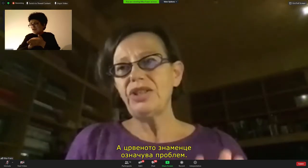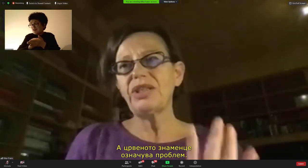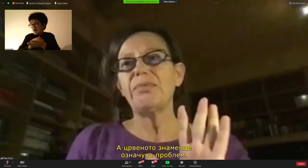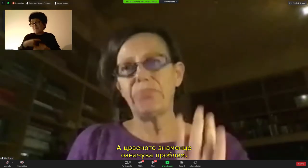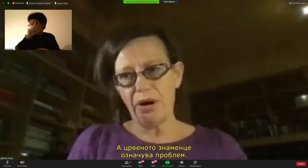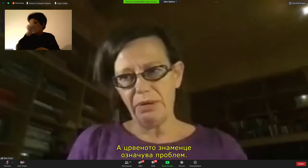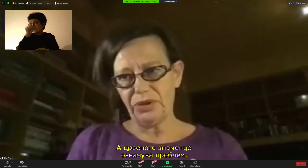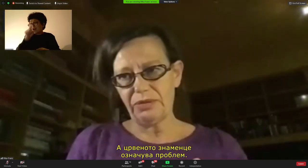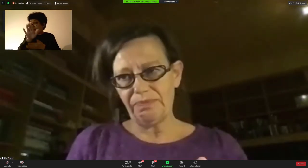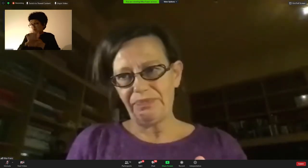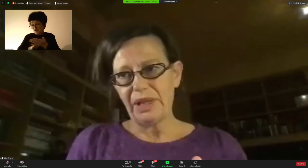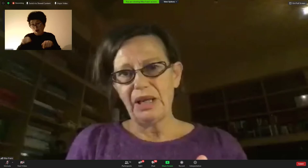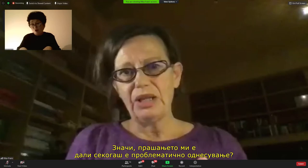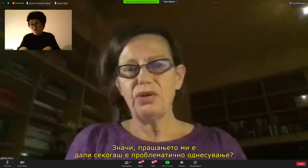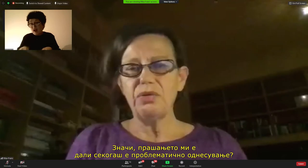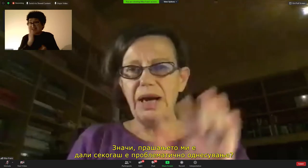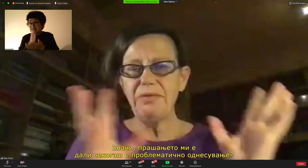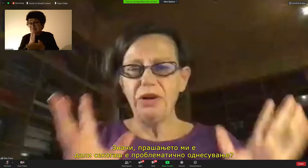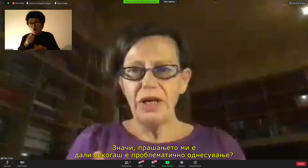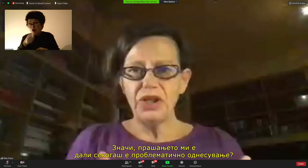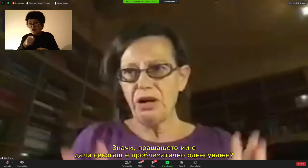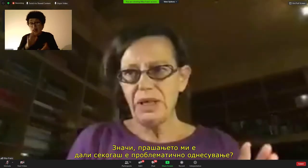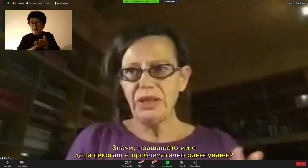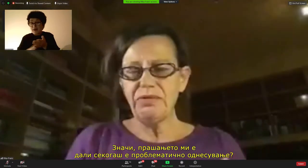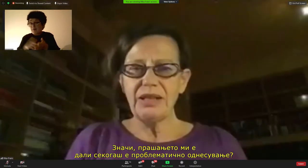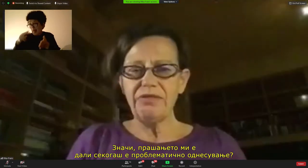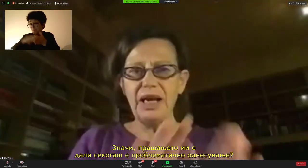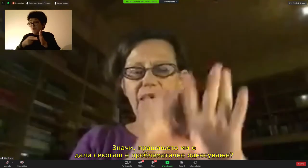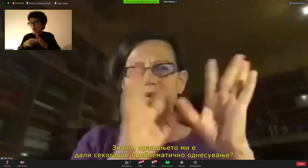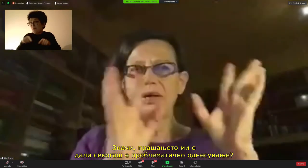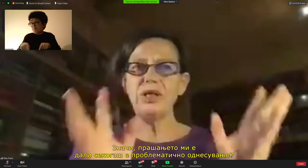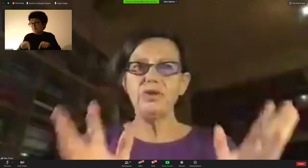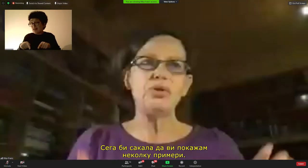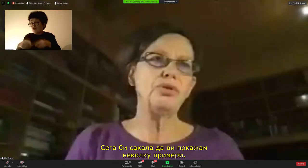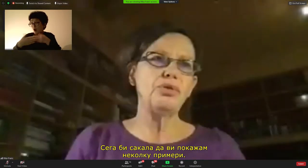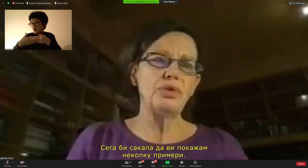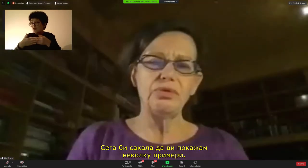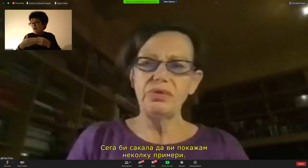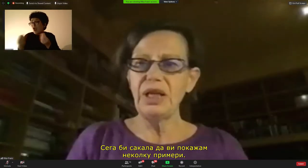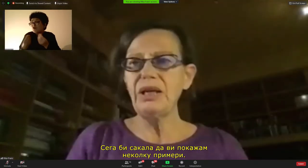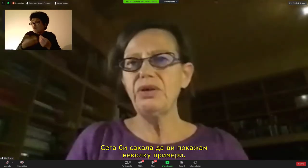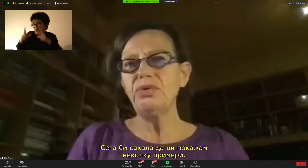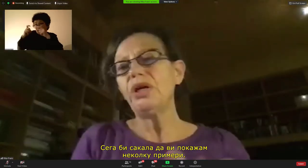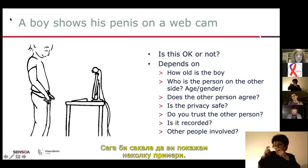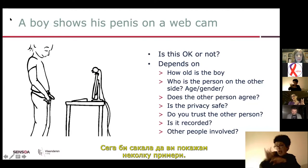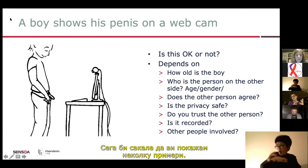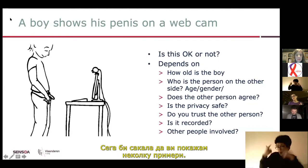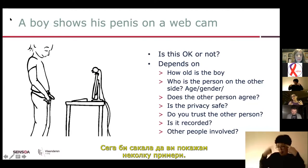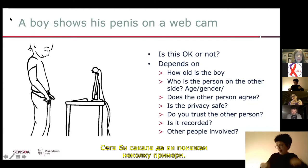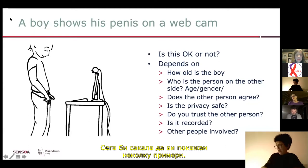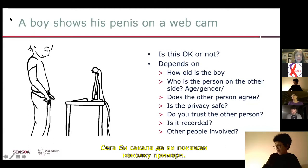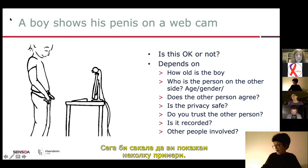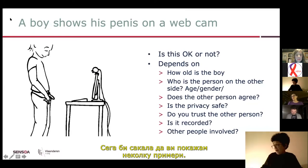means problems. So my question is it always a red flag? And I want to take you